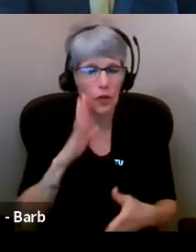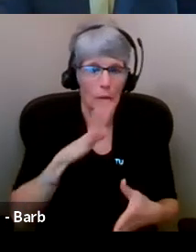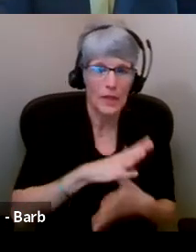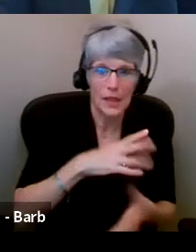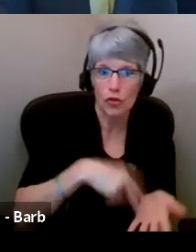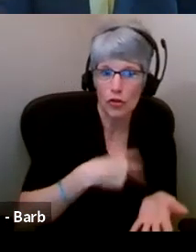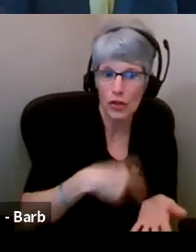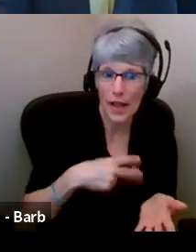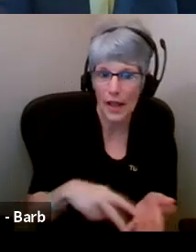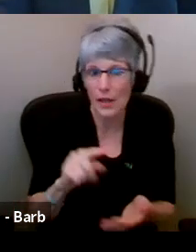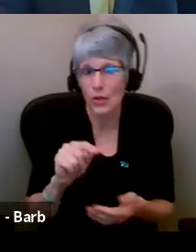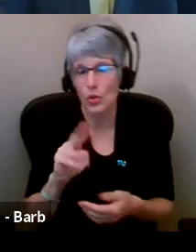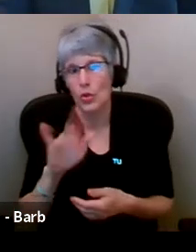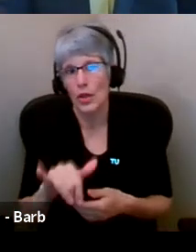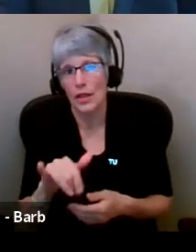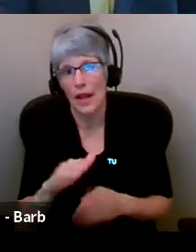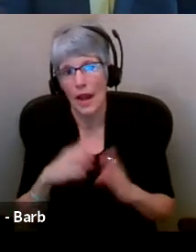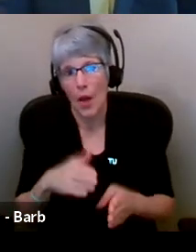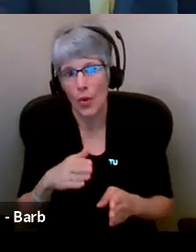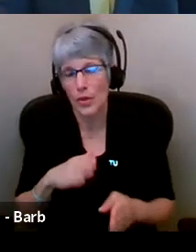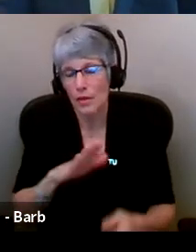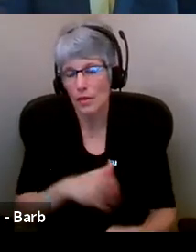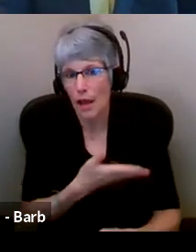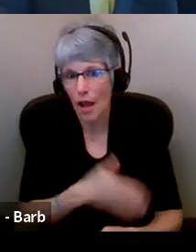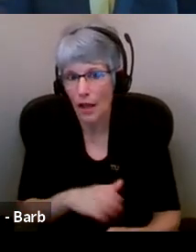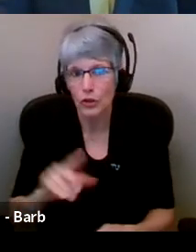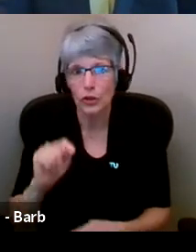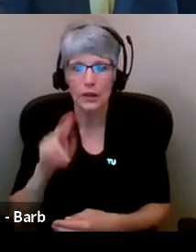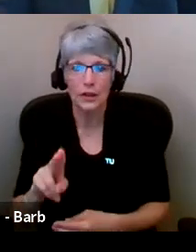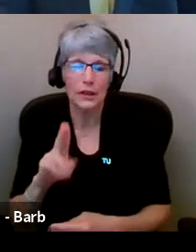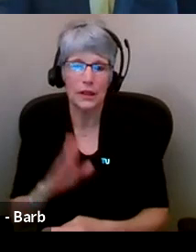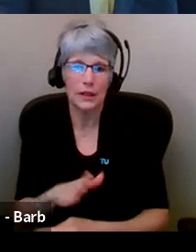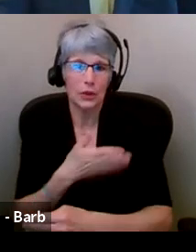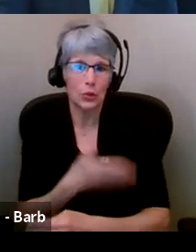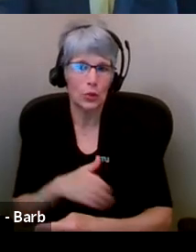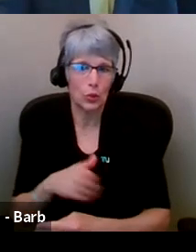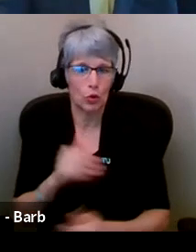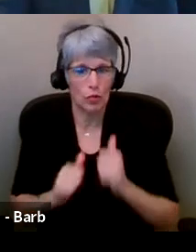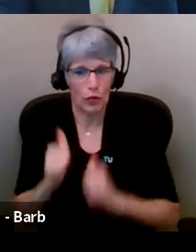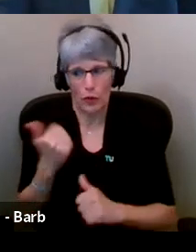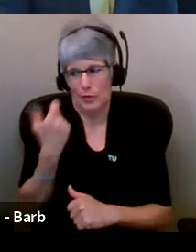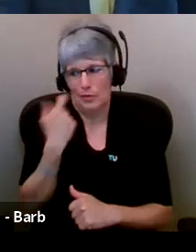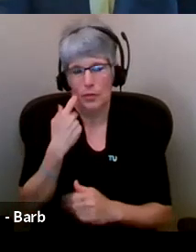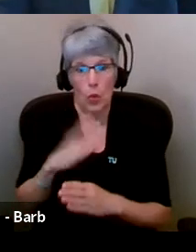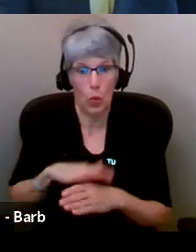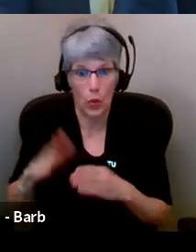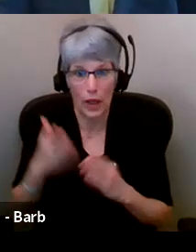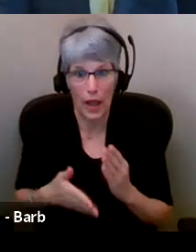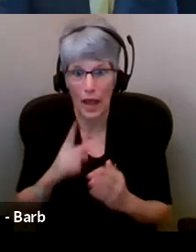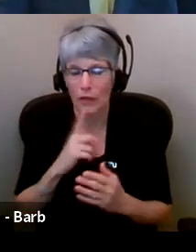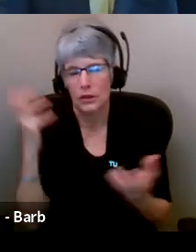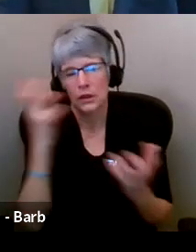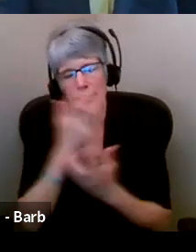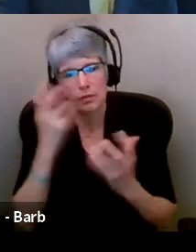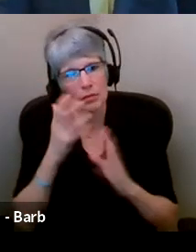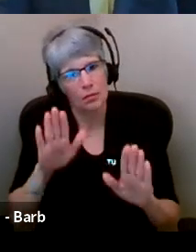to Tiny Houses concert to the TU chorus performance this past weekend. It's extraordinary. to be able